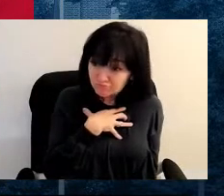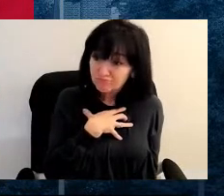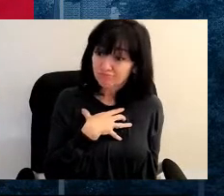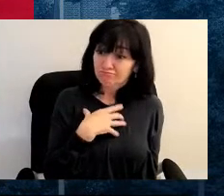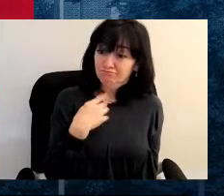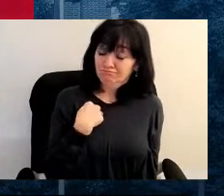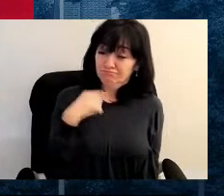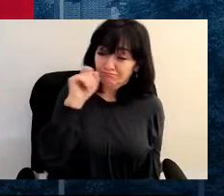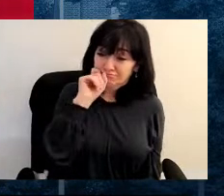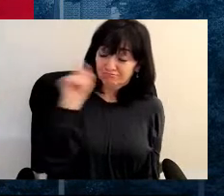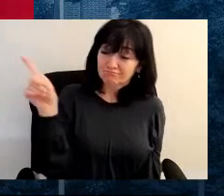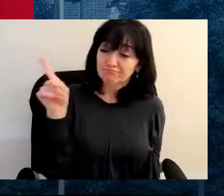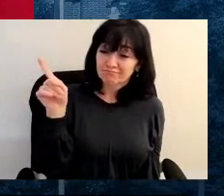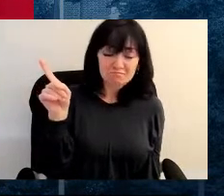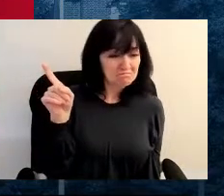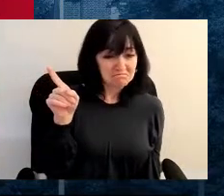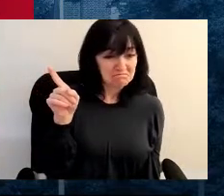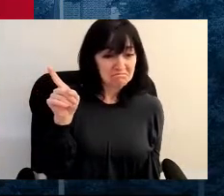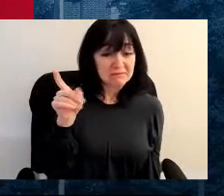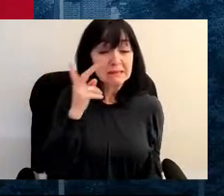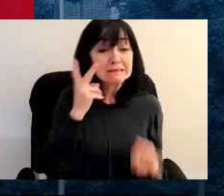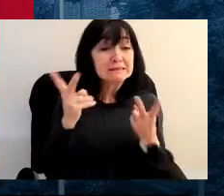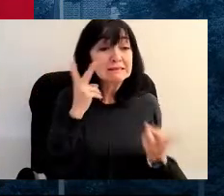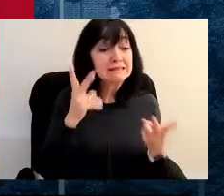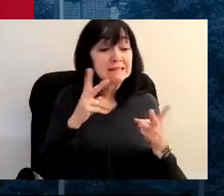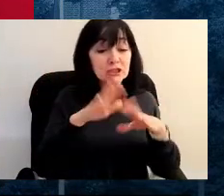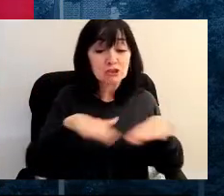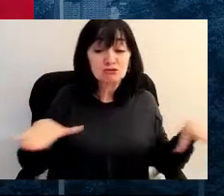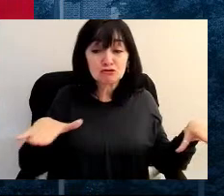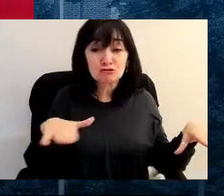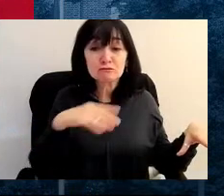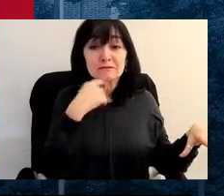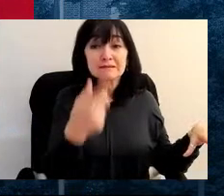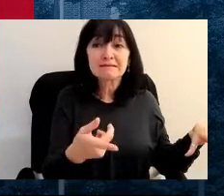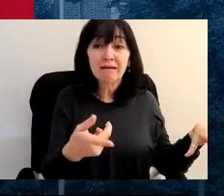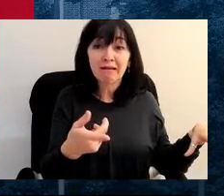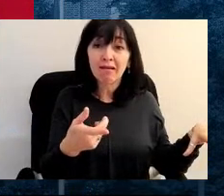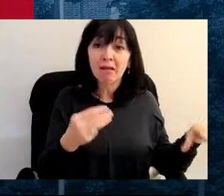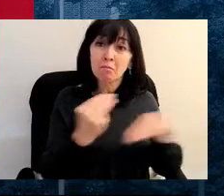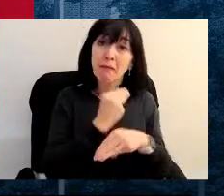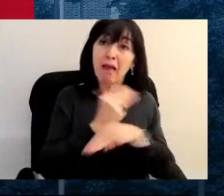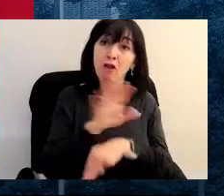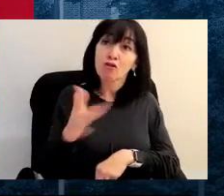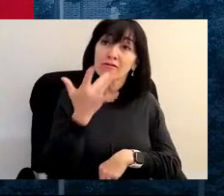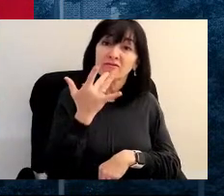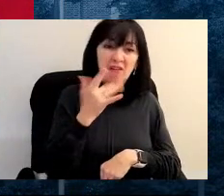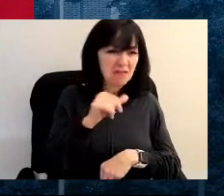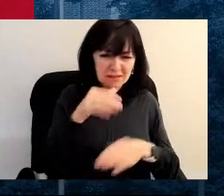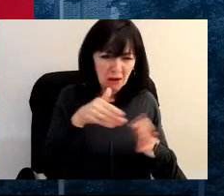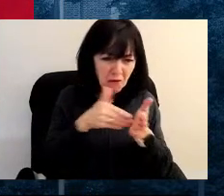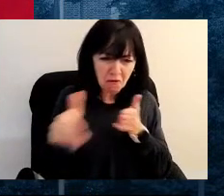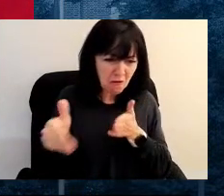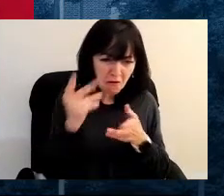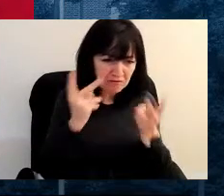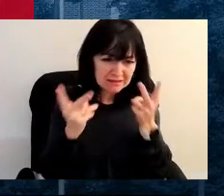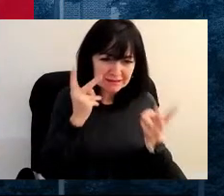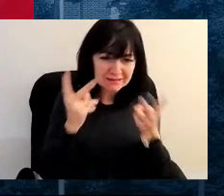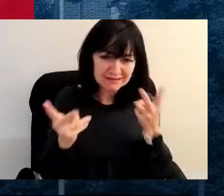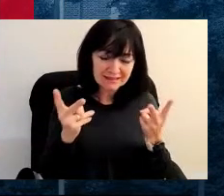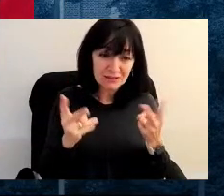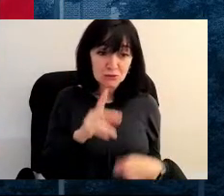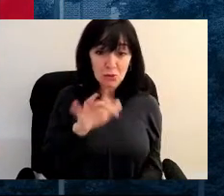increasingly here. It came to a surprise for me. Somebody that was formerly the Secretary of Finance, that was kind of pretty